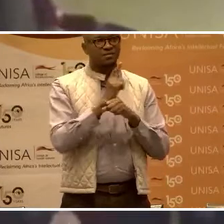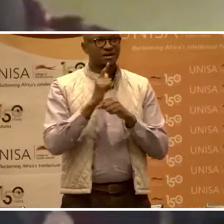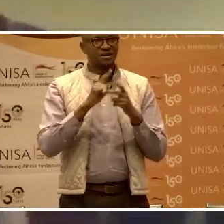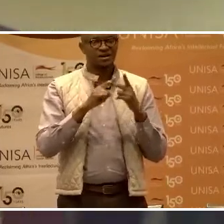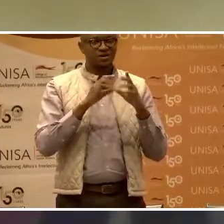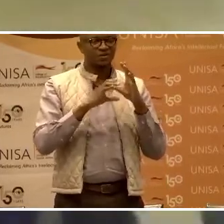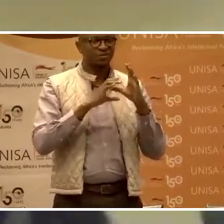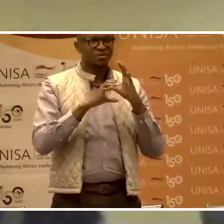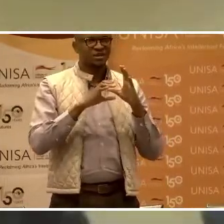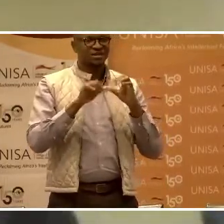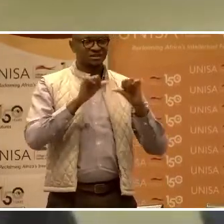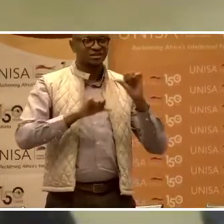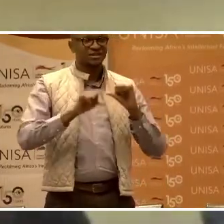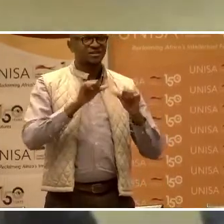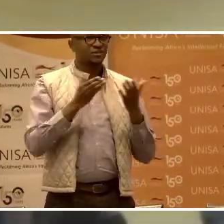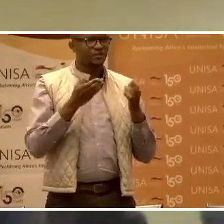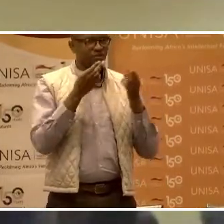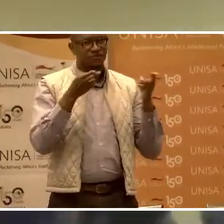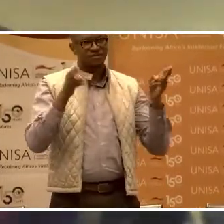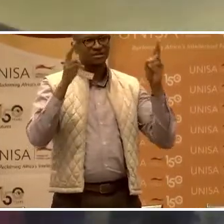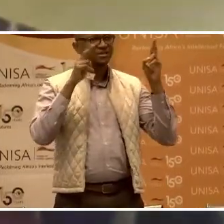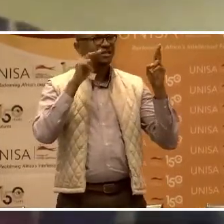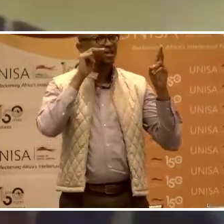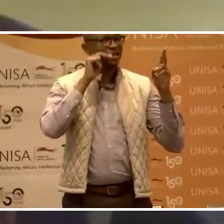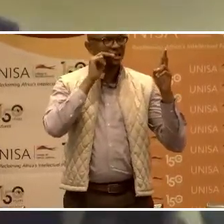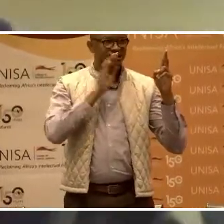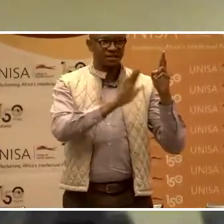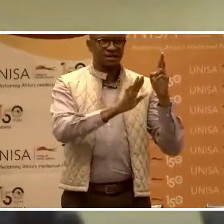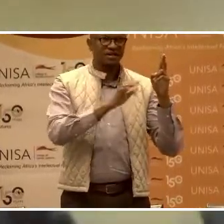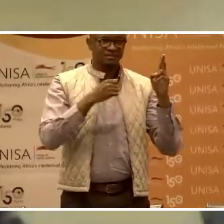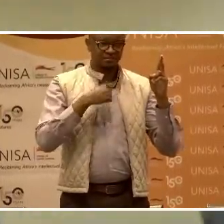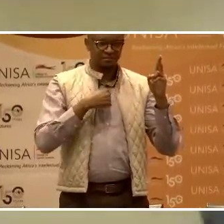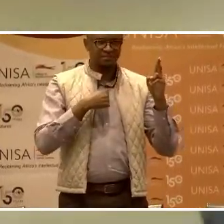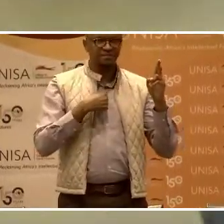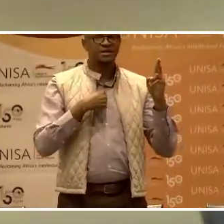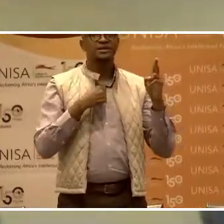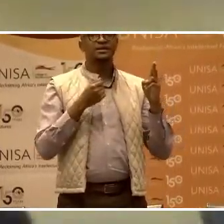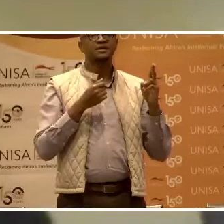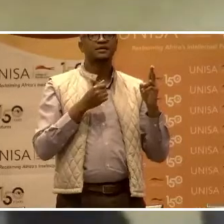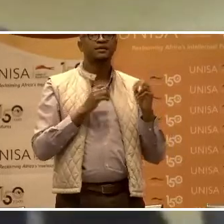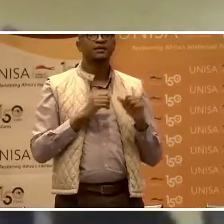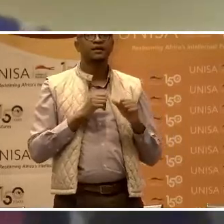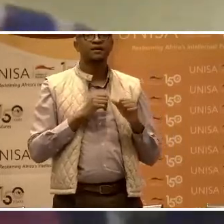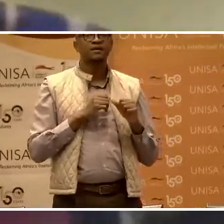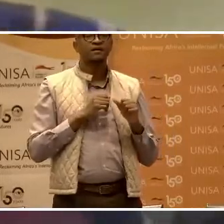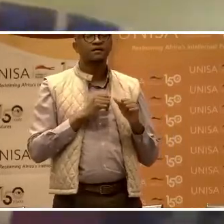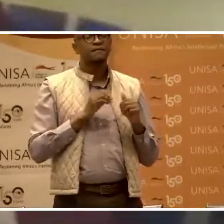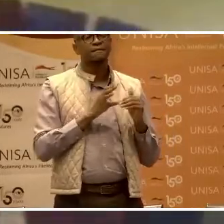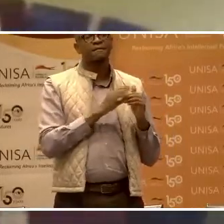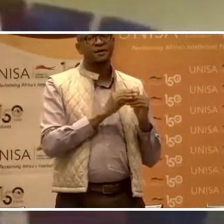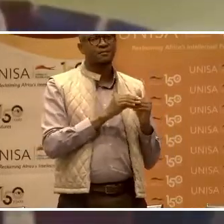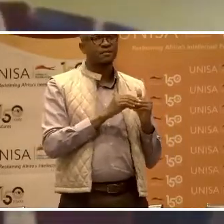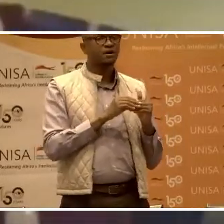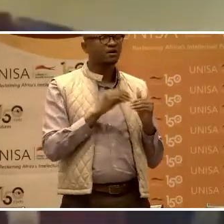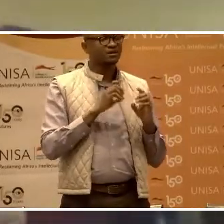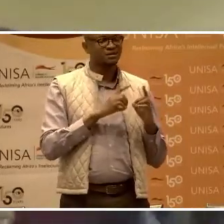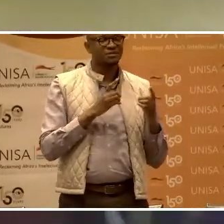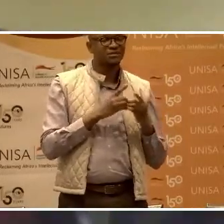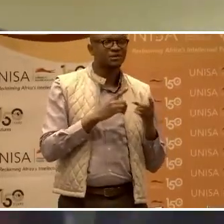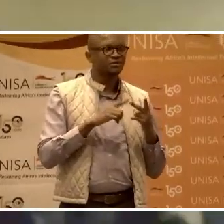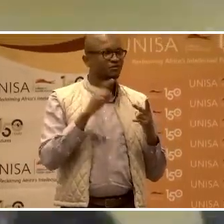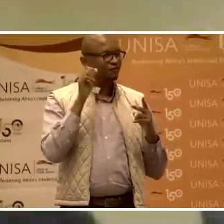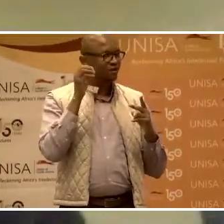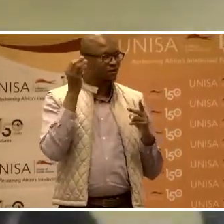University of Ilorin, Nigeria. I am a fellow at the Department of Information Science, University of